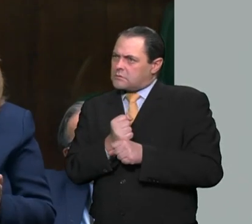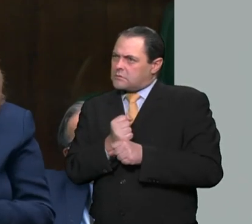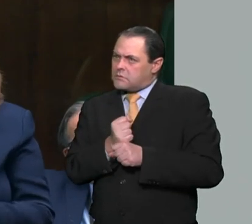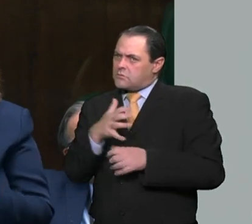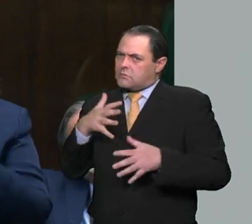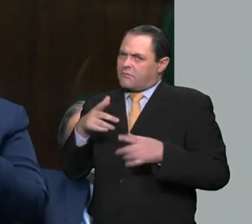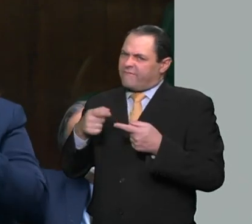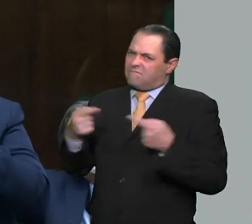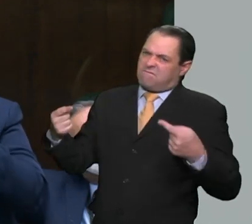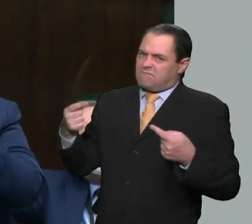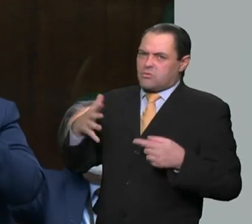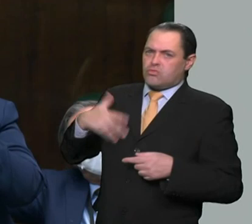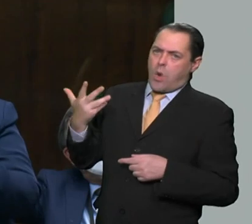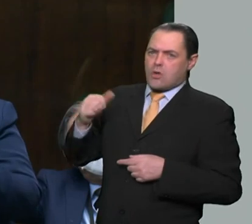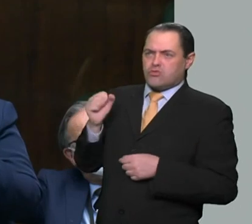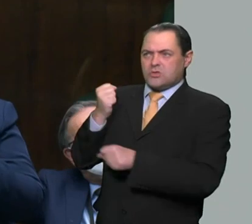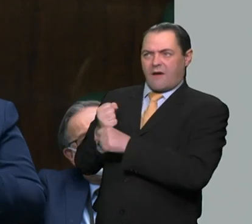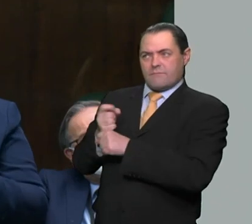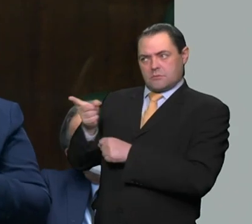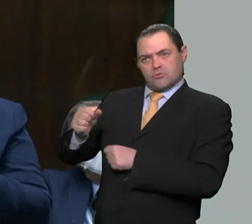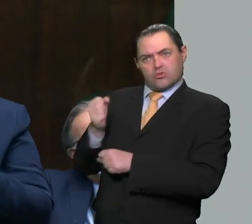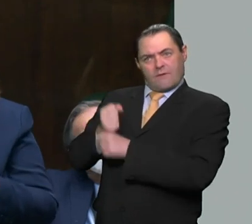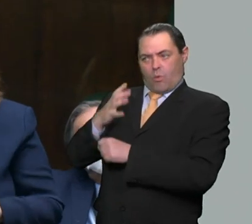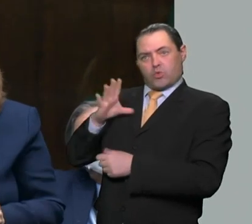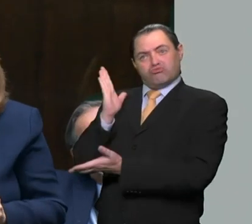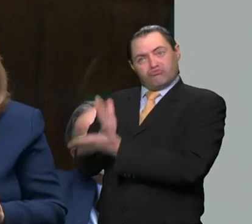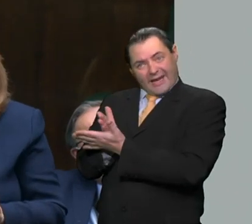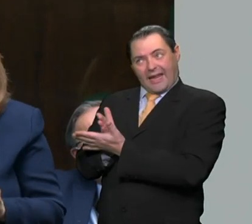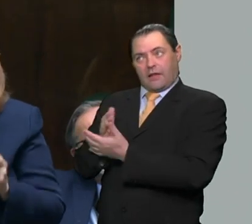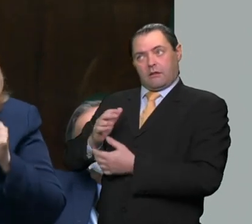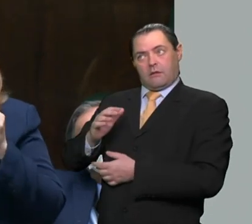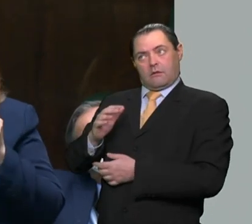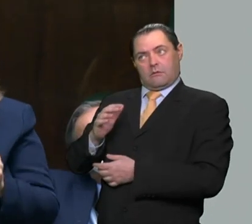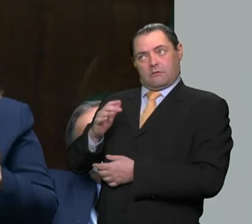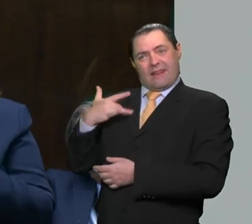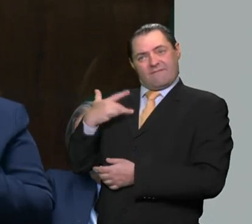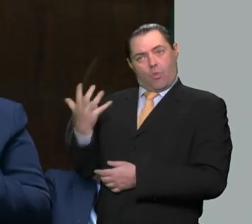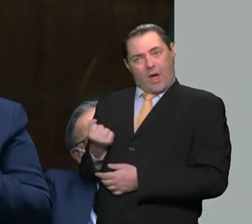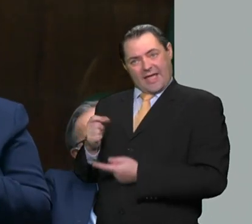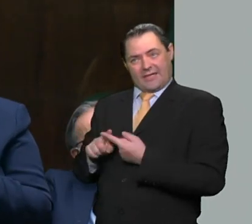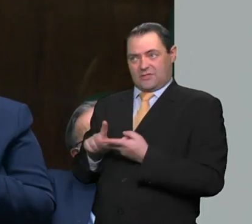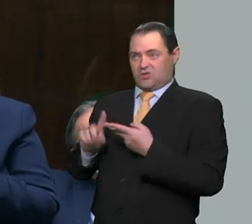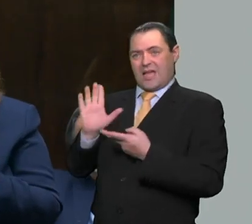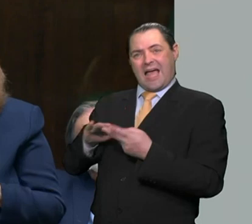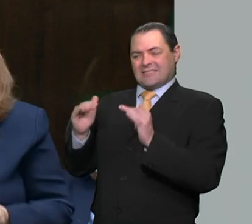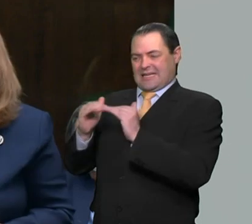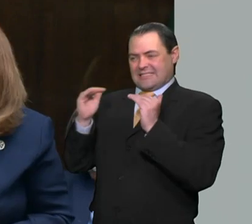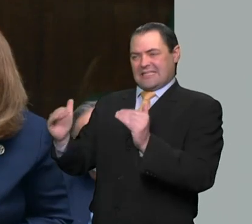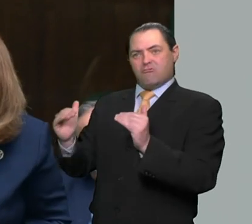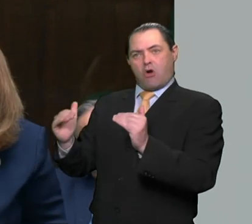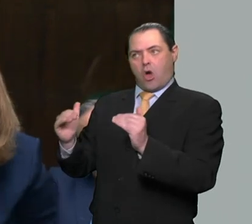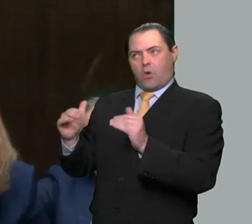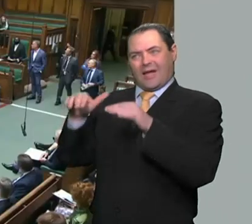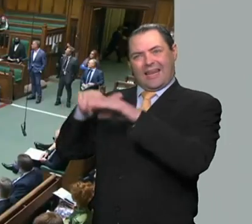Scottish Government requiring real living wages for Scottish workers and net zero obligations in its